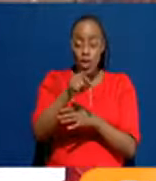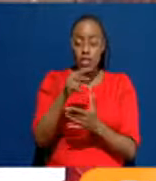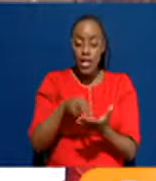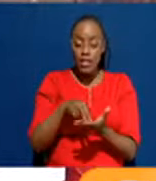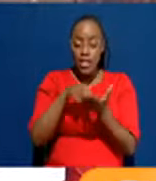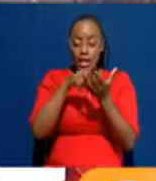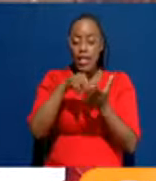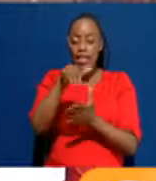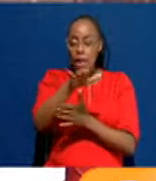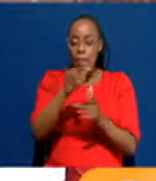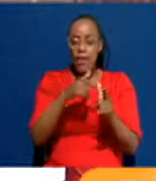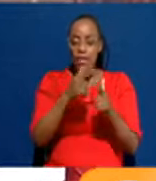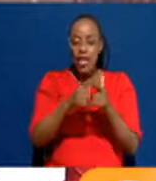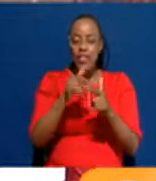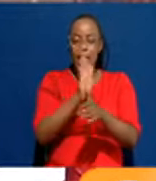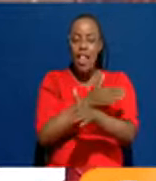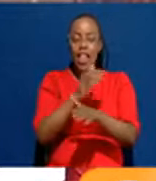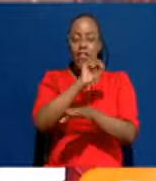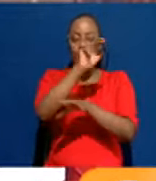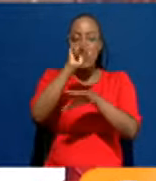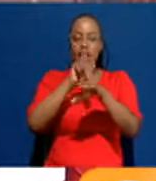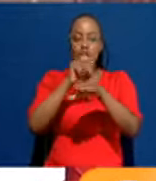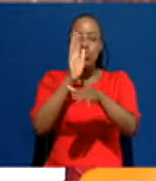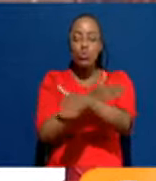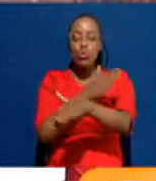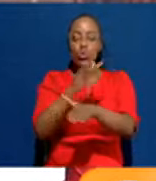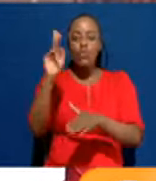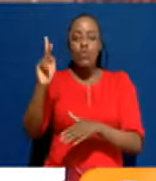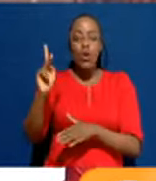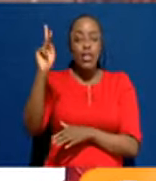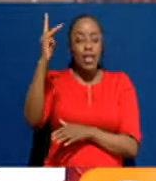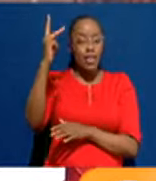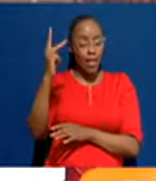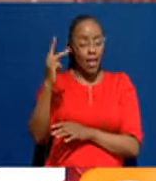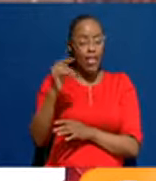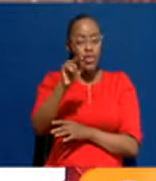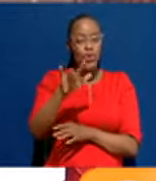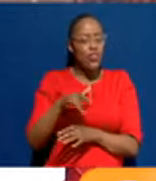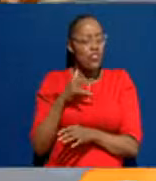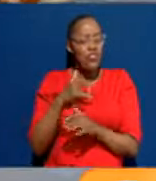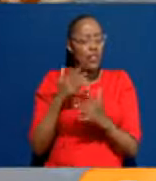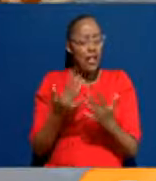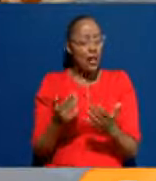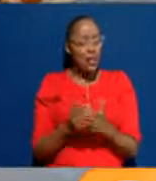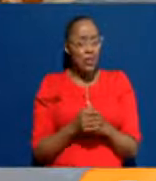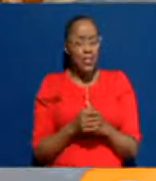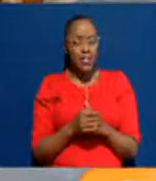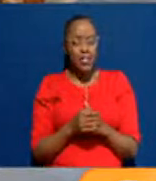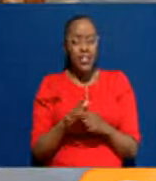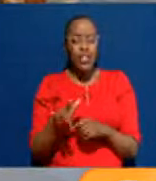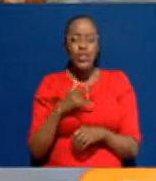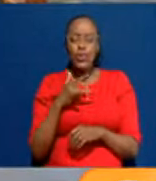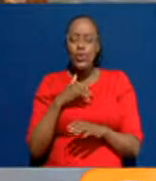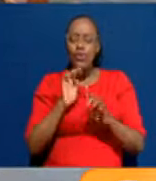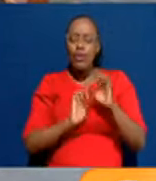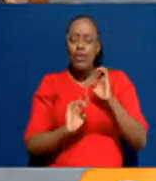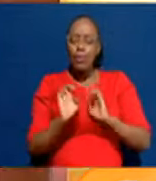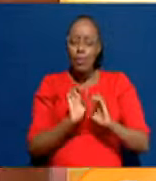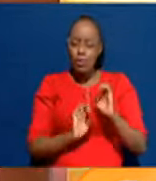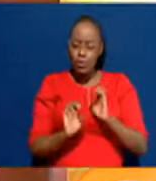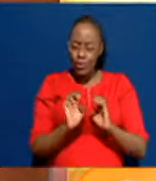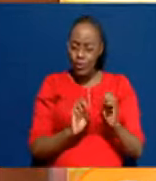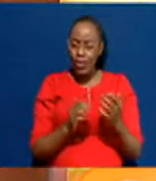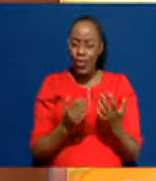podium, na wanacheza national anthem yetu, how does that feel? You feel emotional.